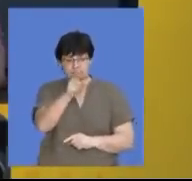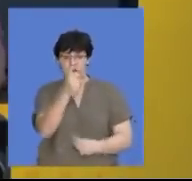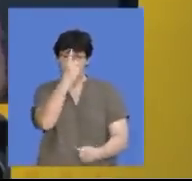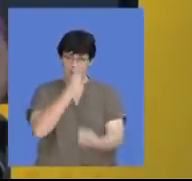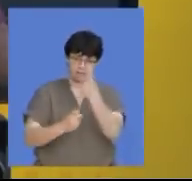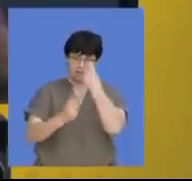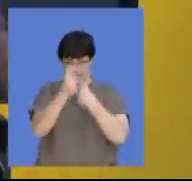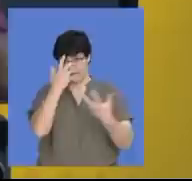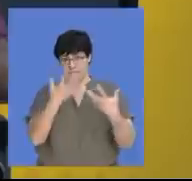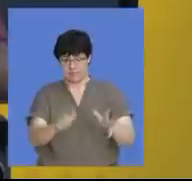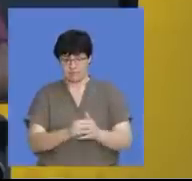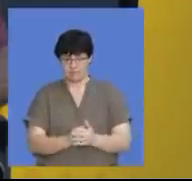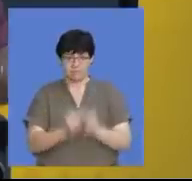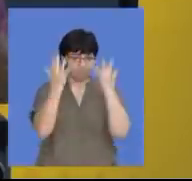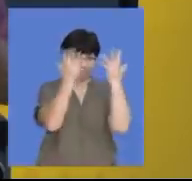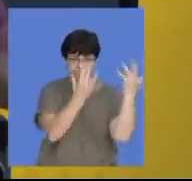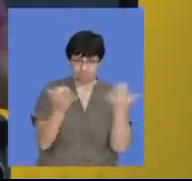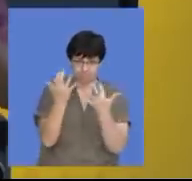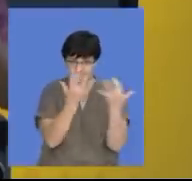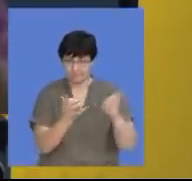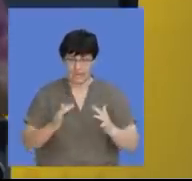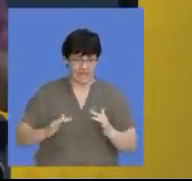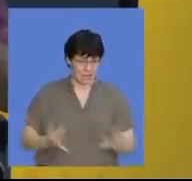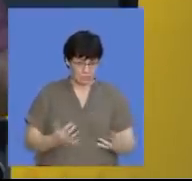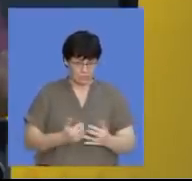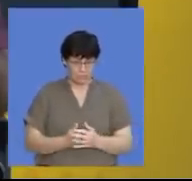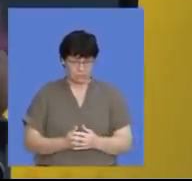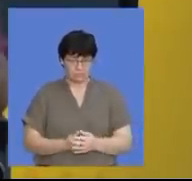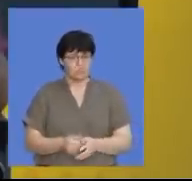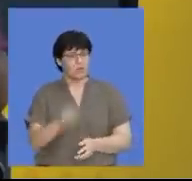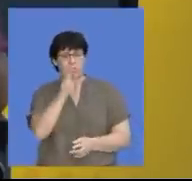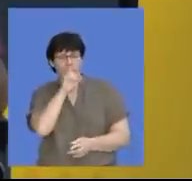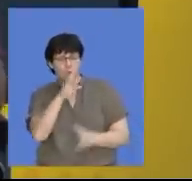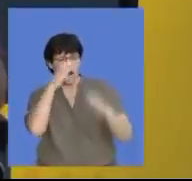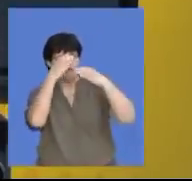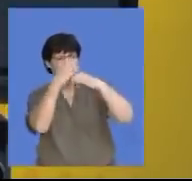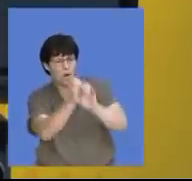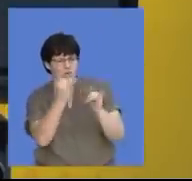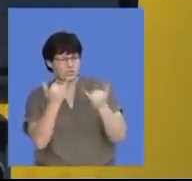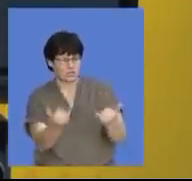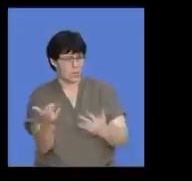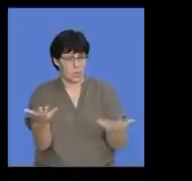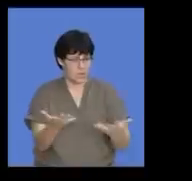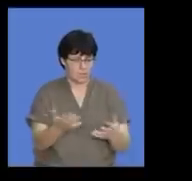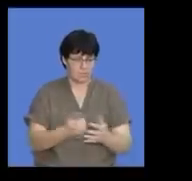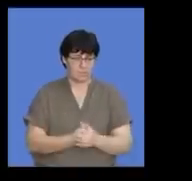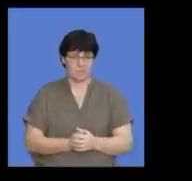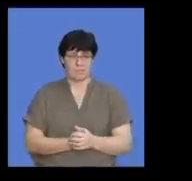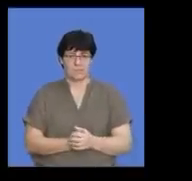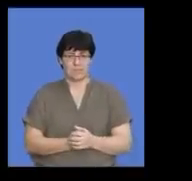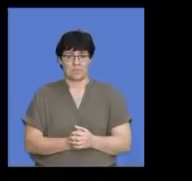asking for, the calculations. Let's take a look at where our focuses are for today.